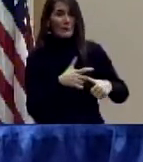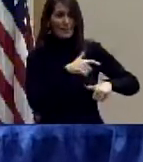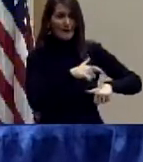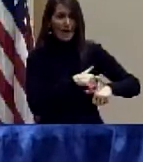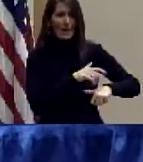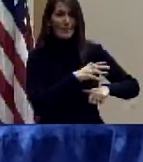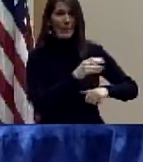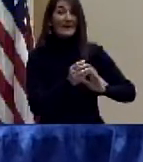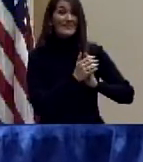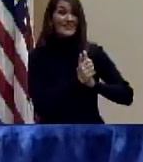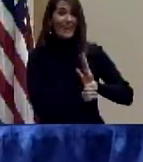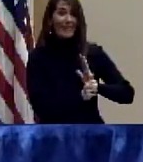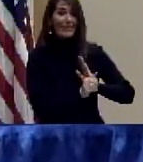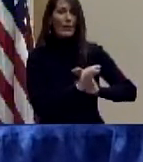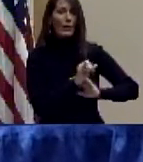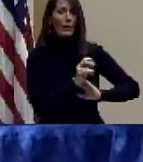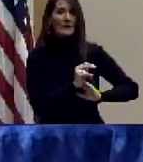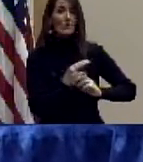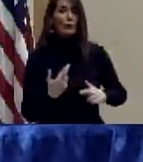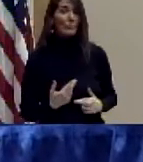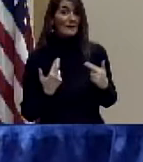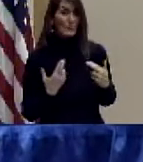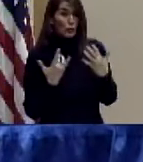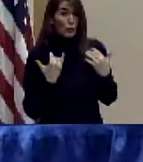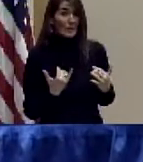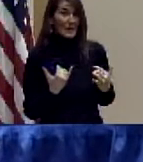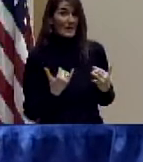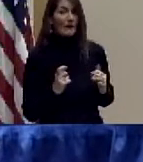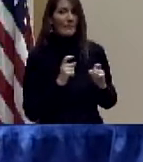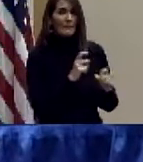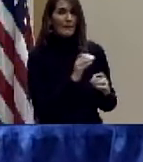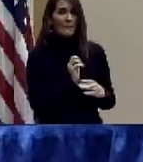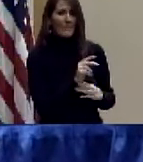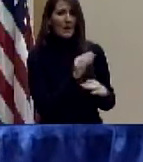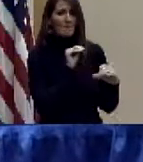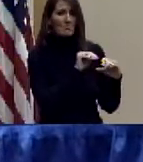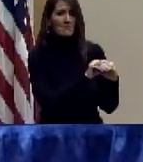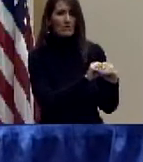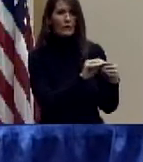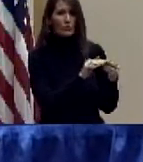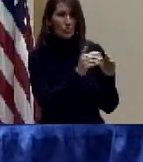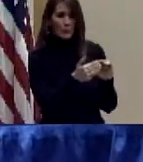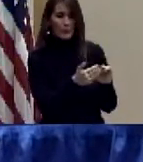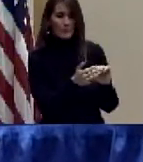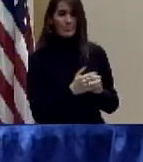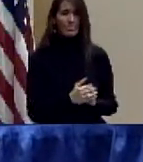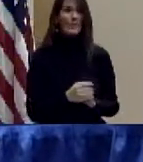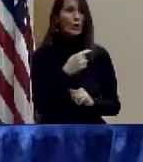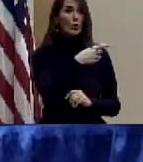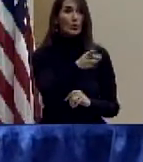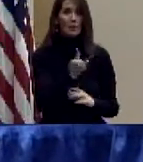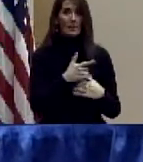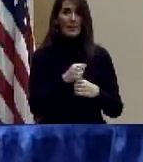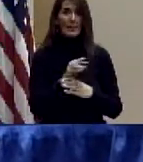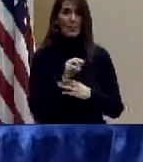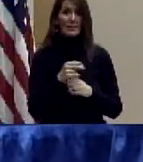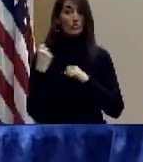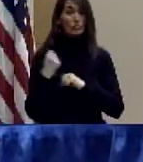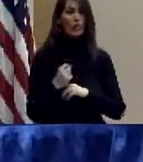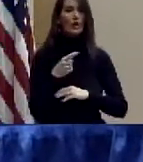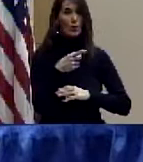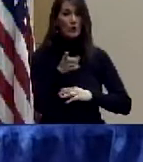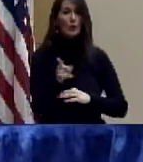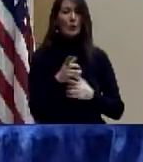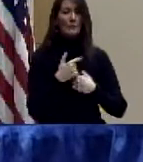talent Brighton's residents today gave back to their community. You make Brighton strong. You